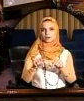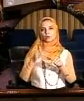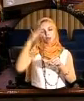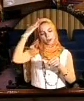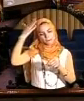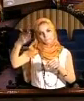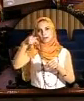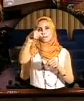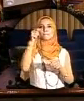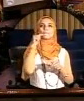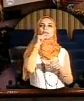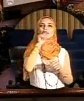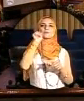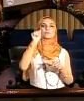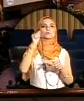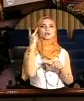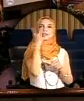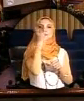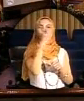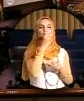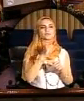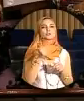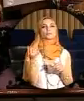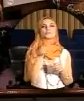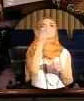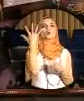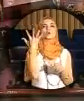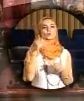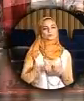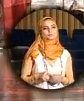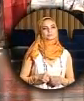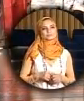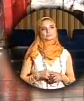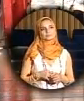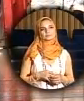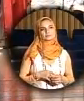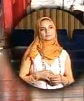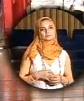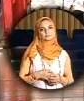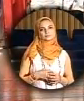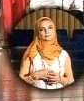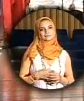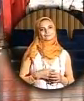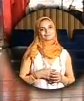you for your presence with us. Once again, I should like to welcome my daughters from the Light and Hope, Al-Nur